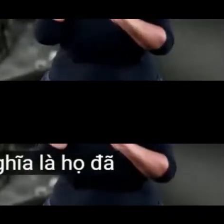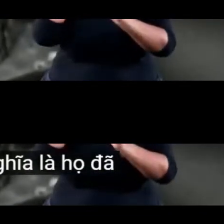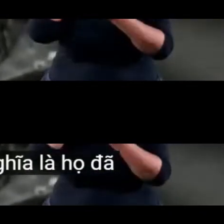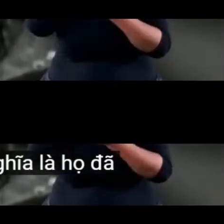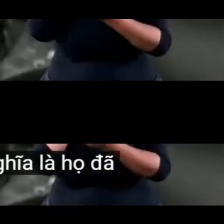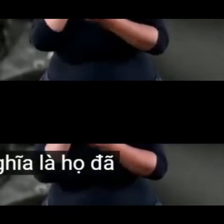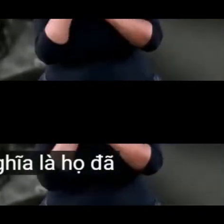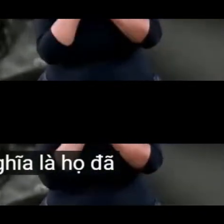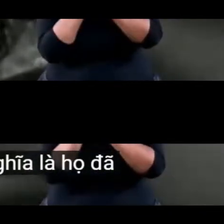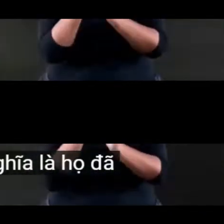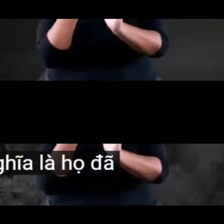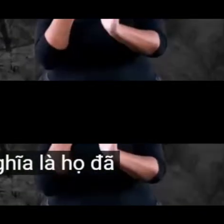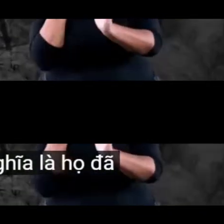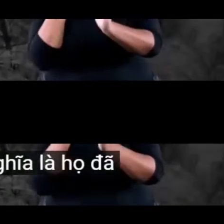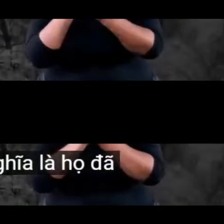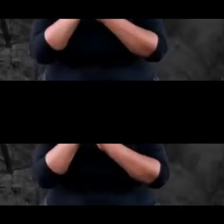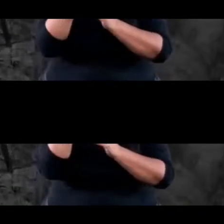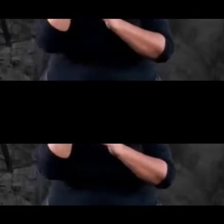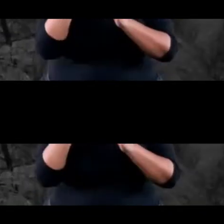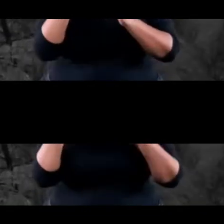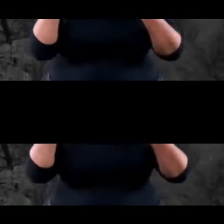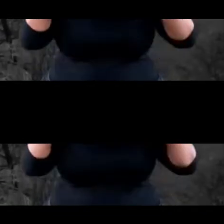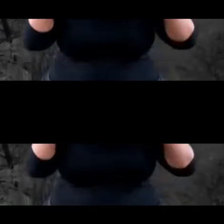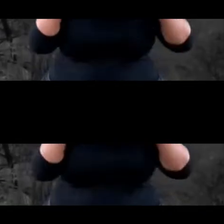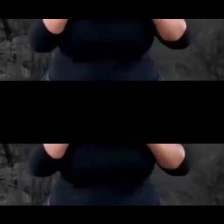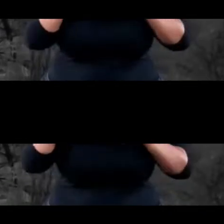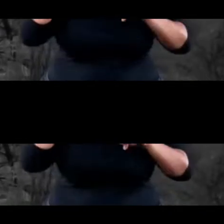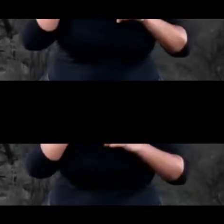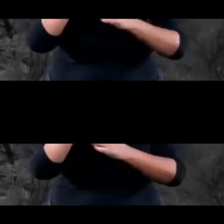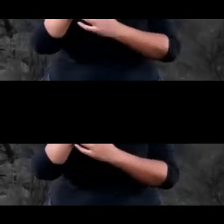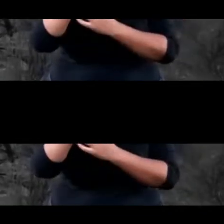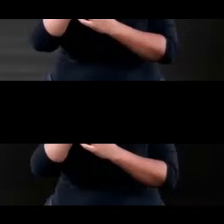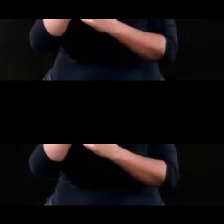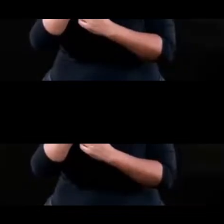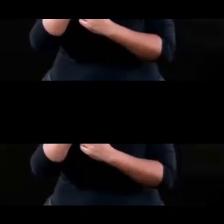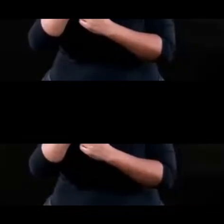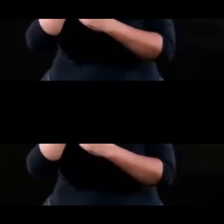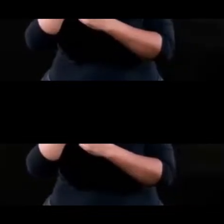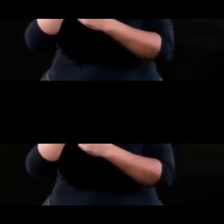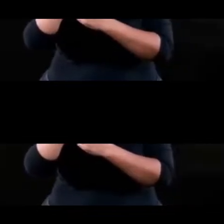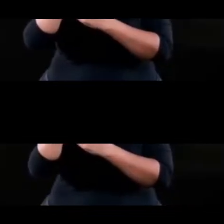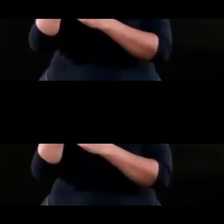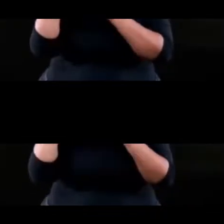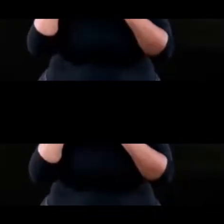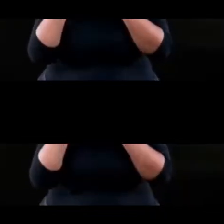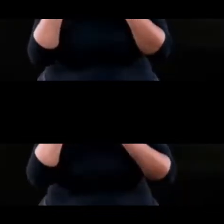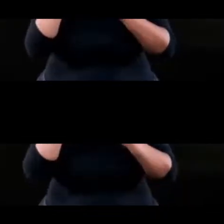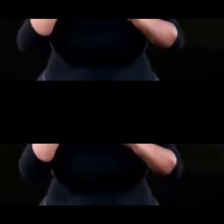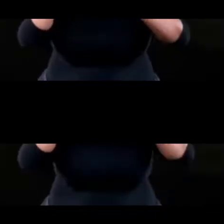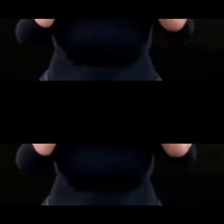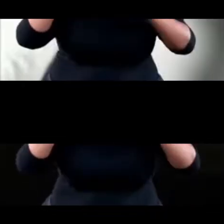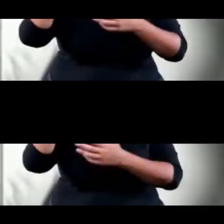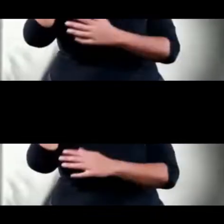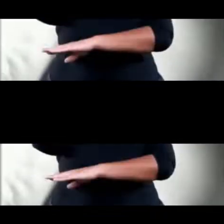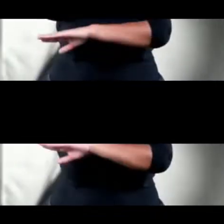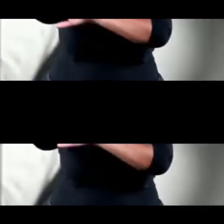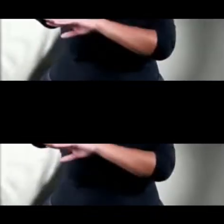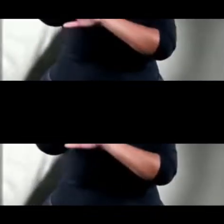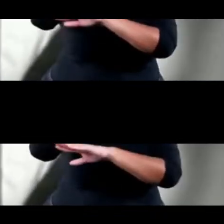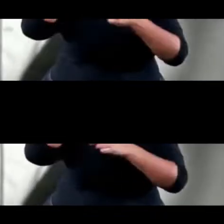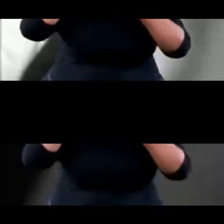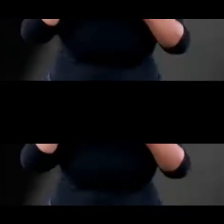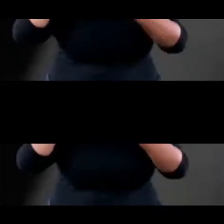a trade or skill. One valuable tradesman was a blacksmith. His job was to make various tools like axe